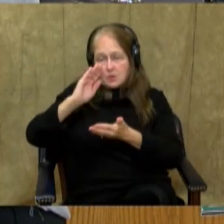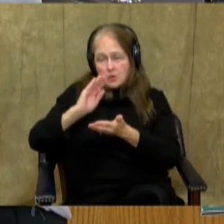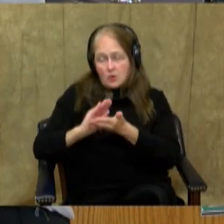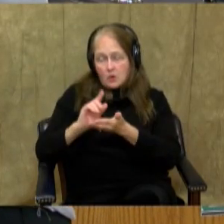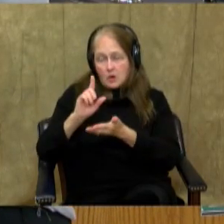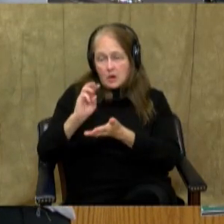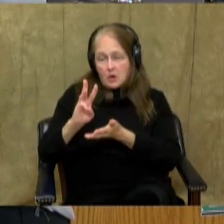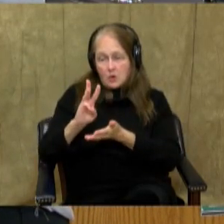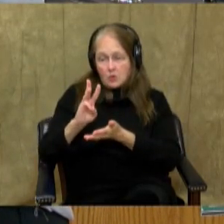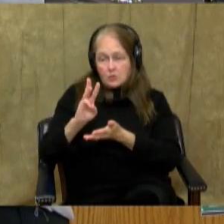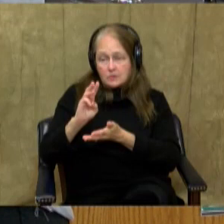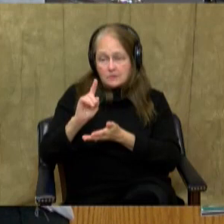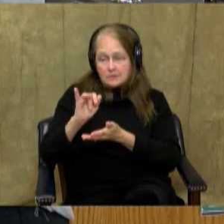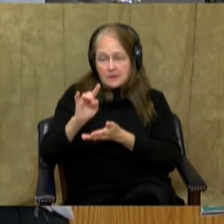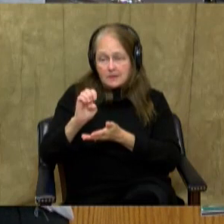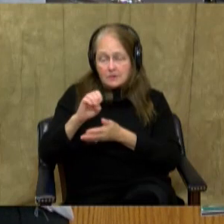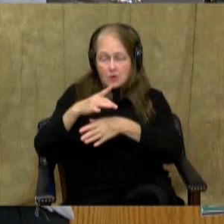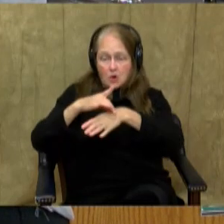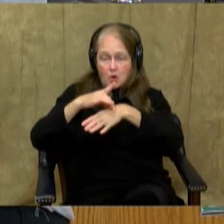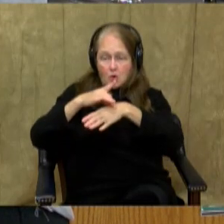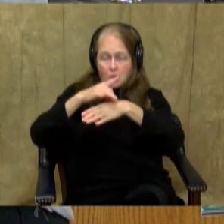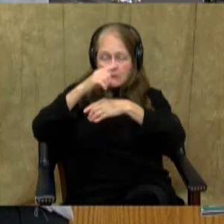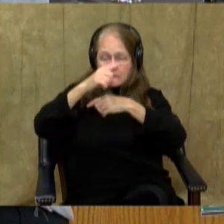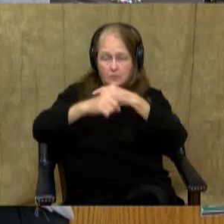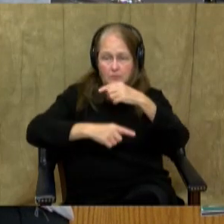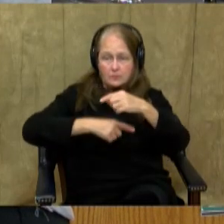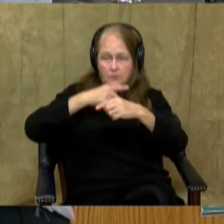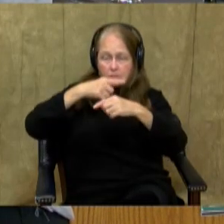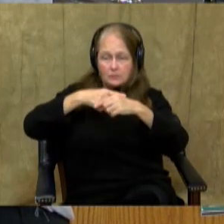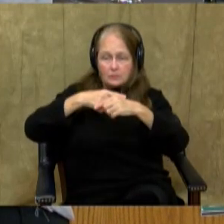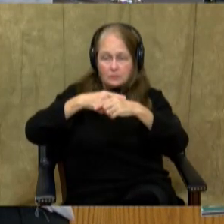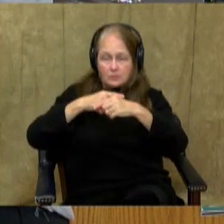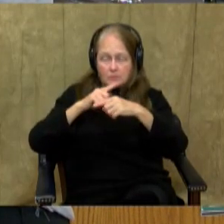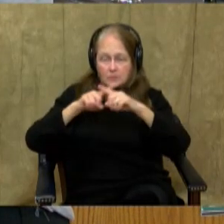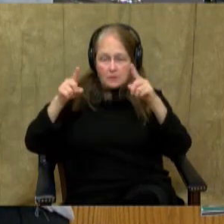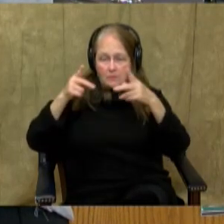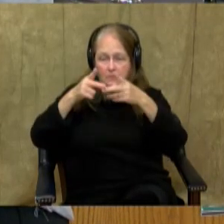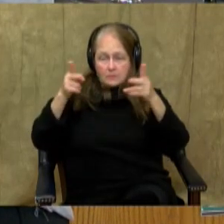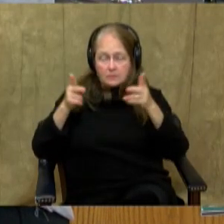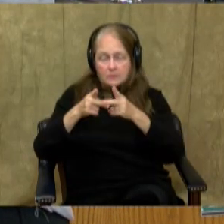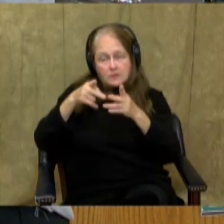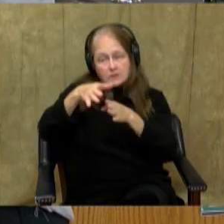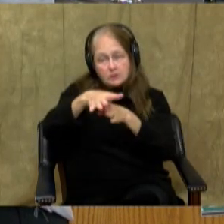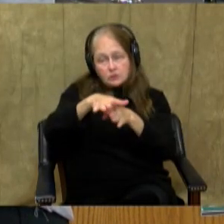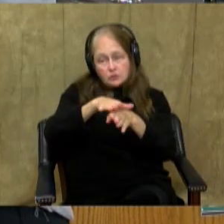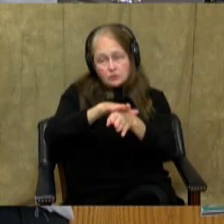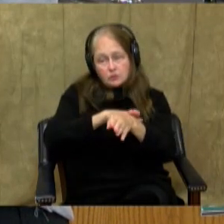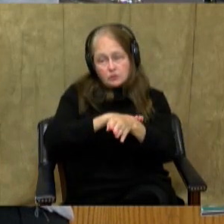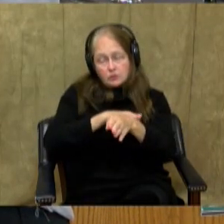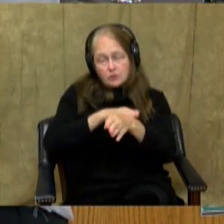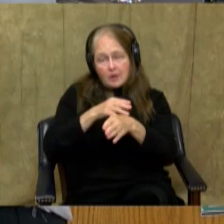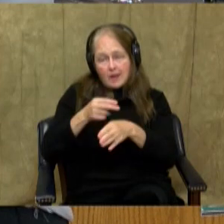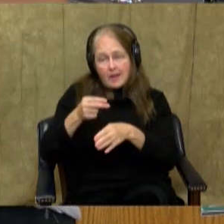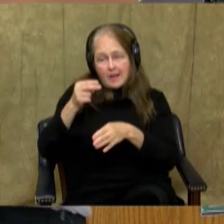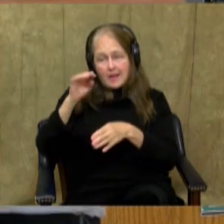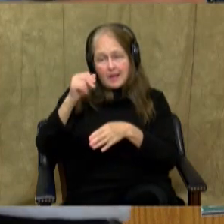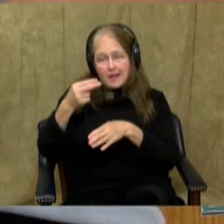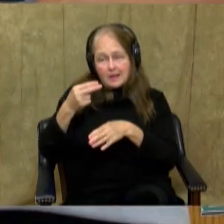tide. So as the Earth rotates, these different places slowly experience high